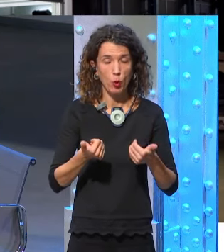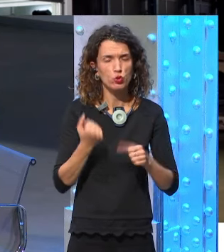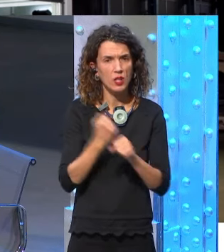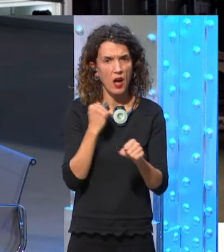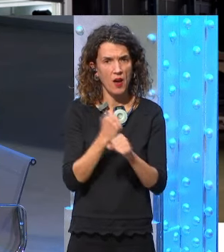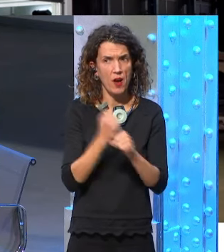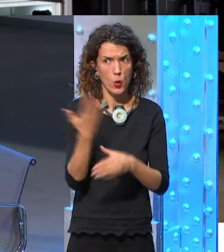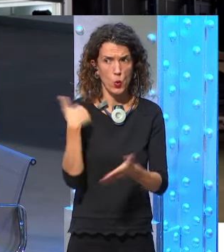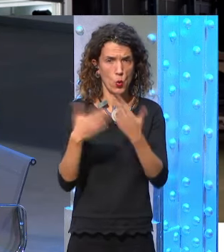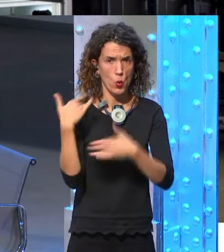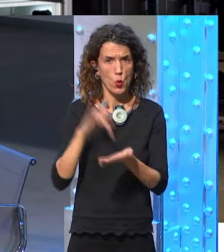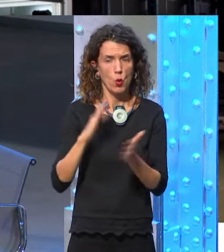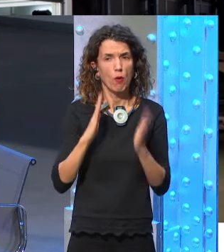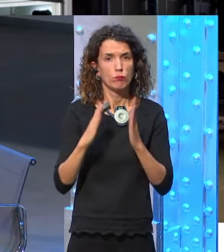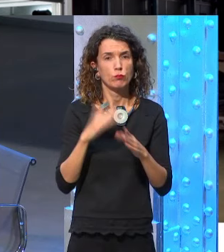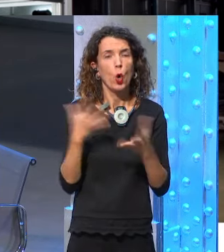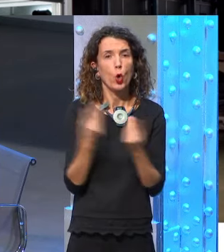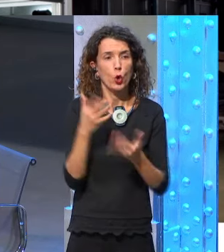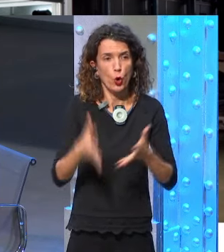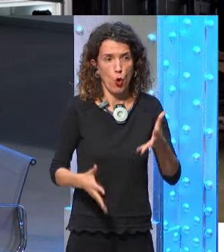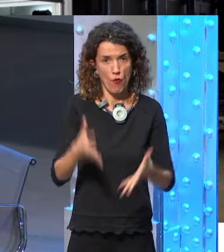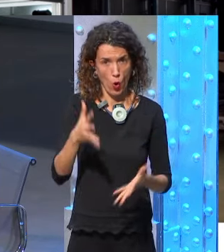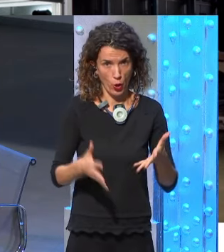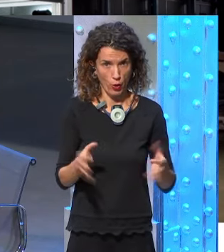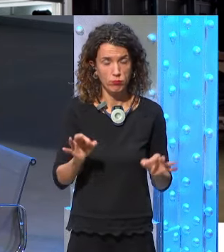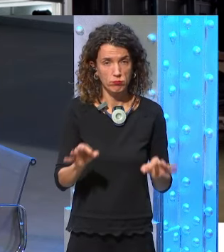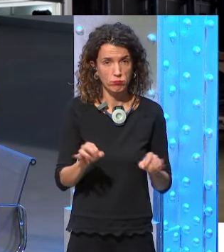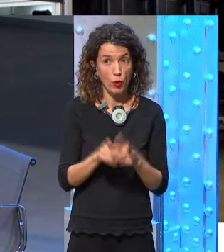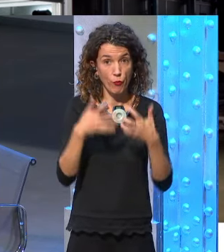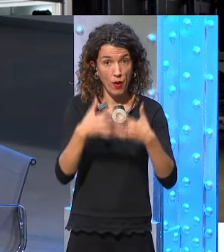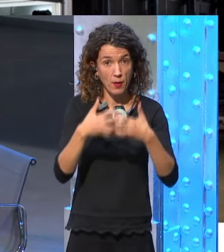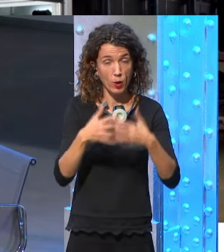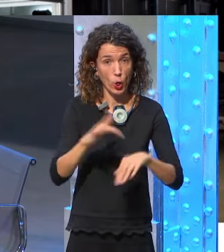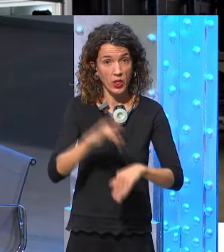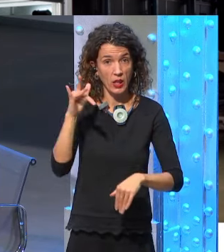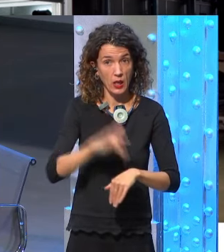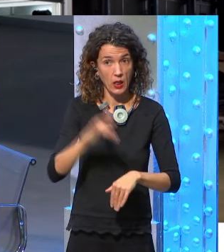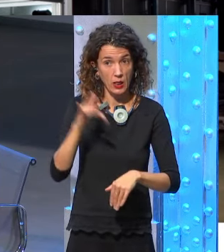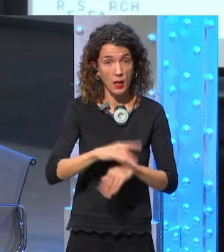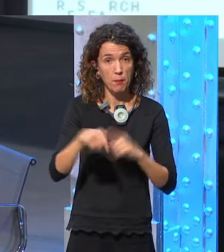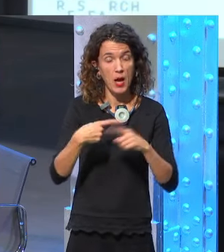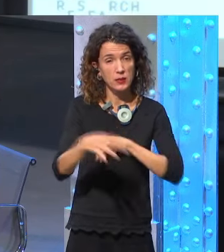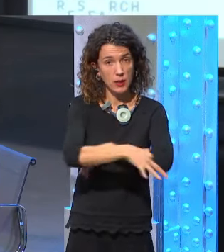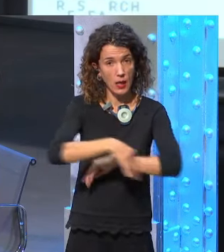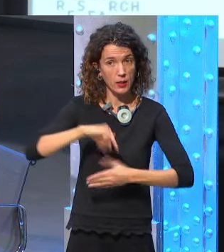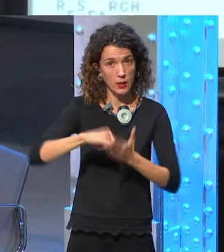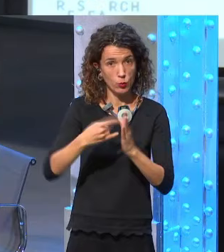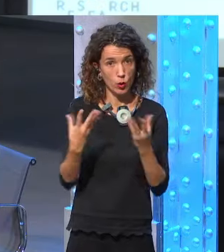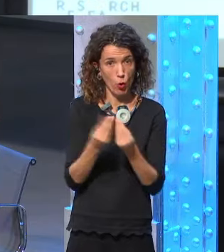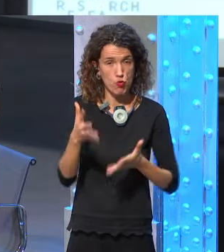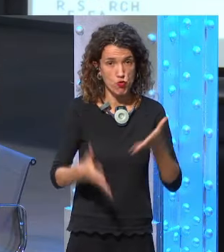choose the robot in the first place? Well, basically we said, in order to connect the digital with the